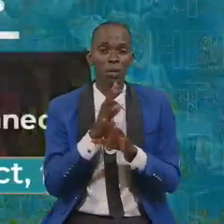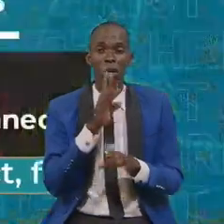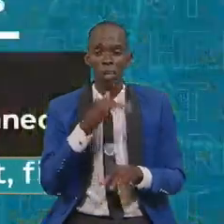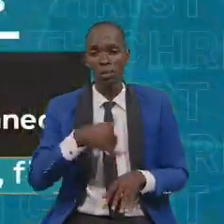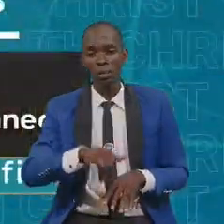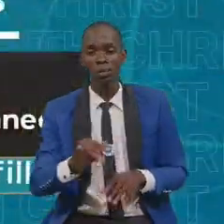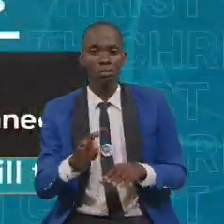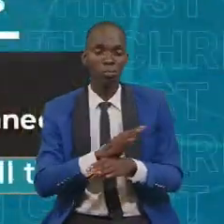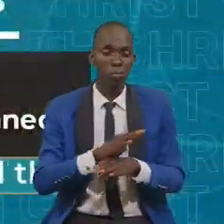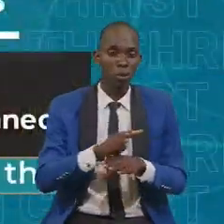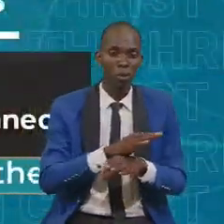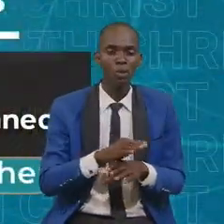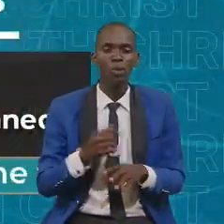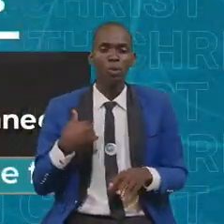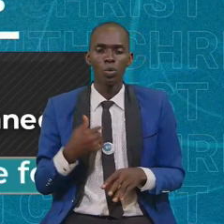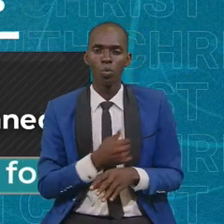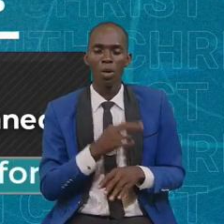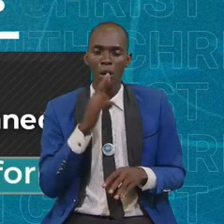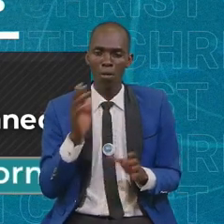we're encouraging those of us